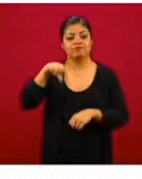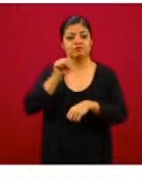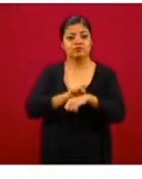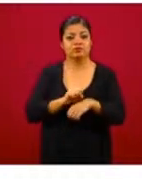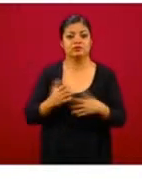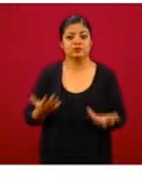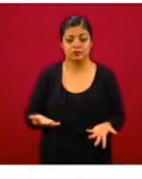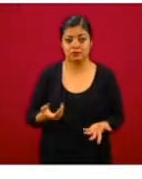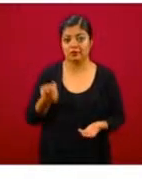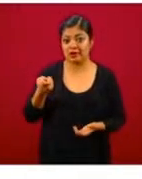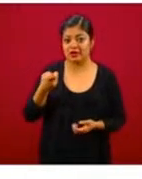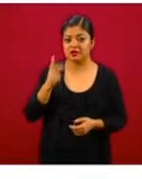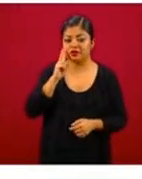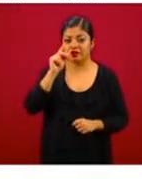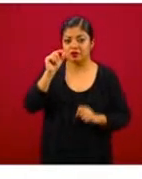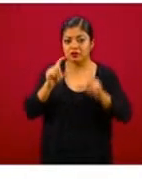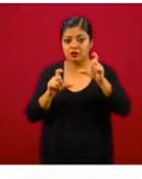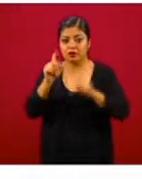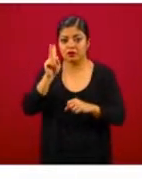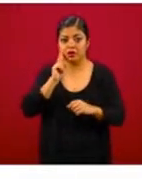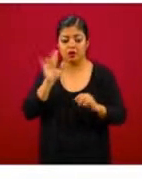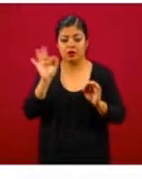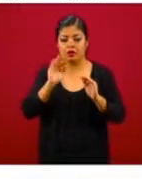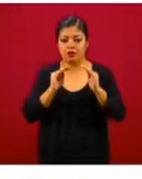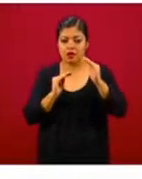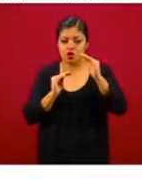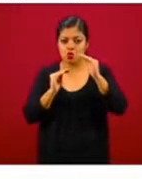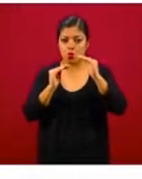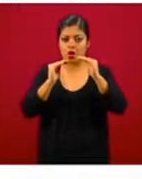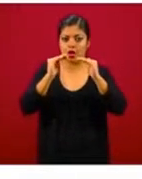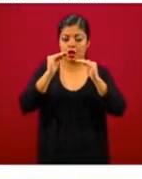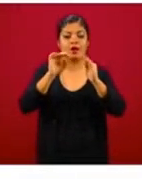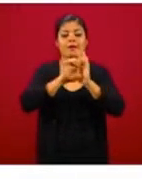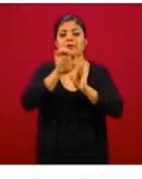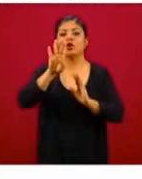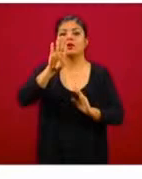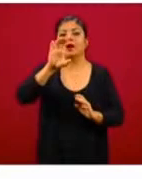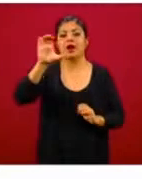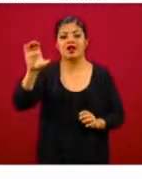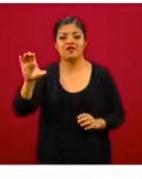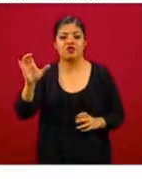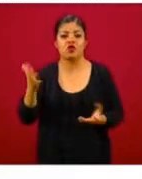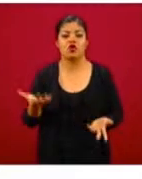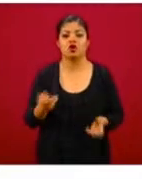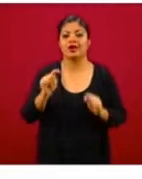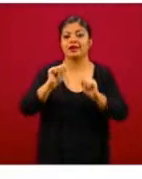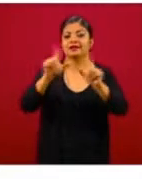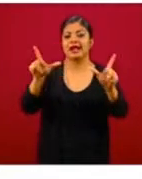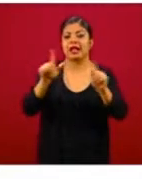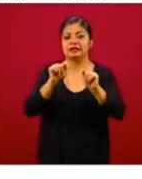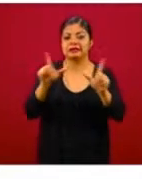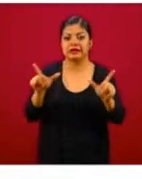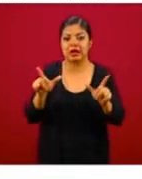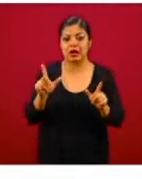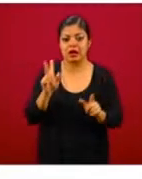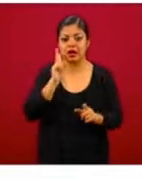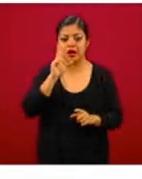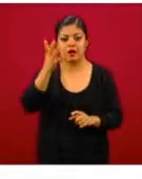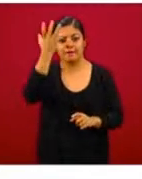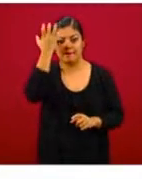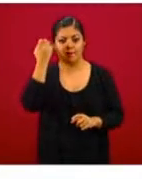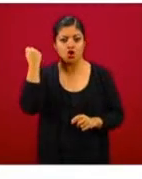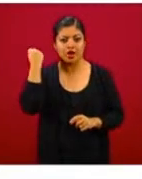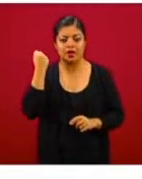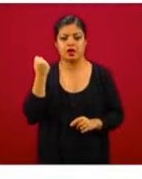but 1 week back. And so that rate has surpassed what it was last week. And so, for example, Baja California,